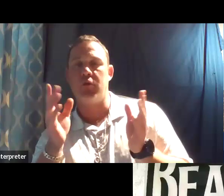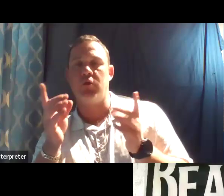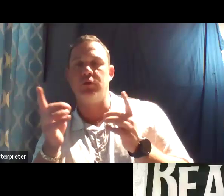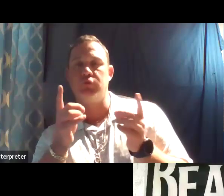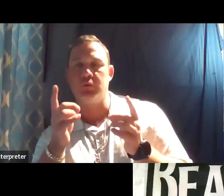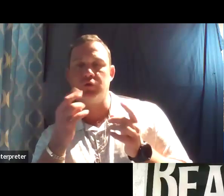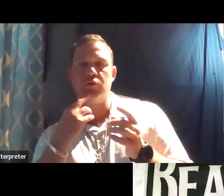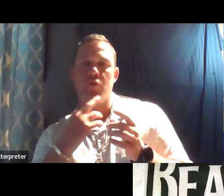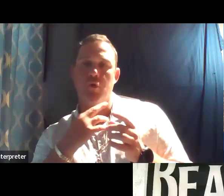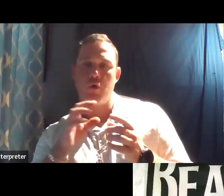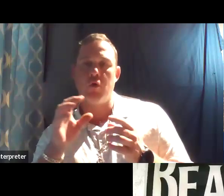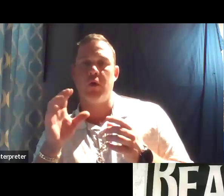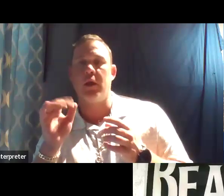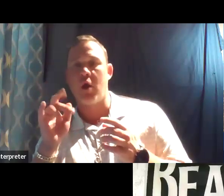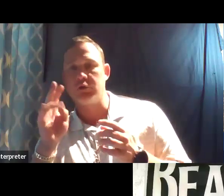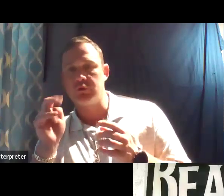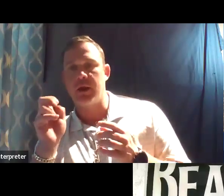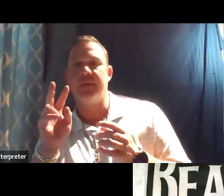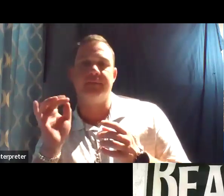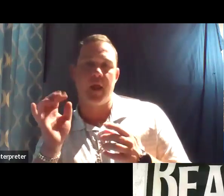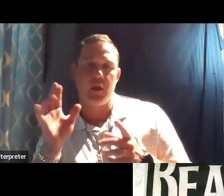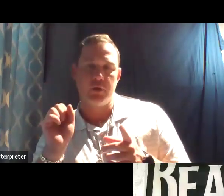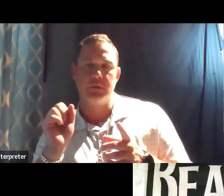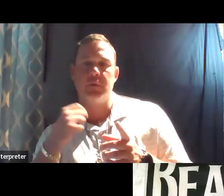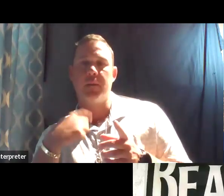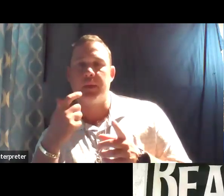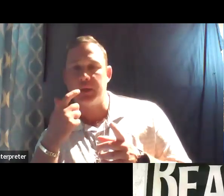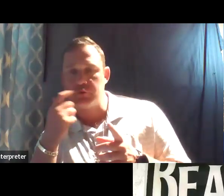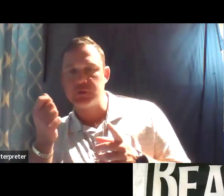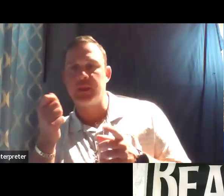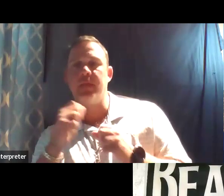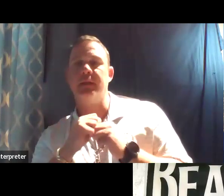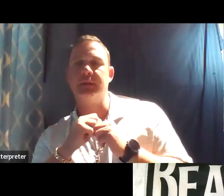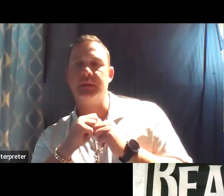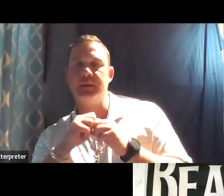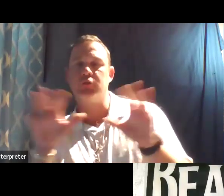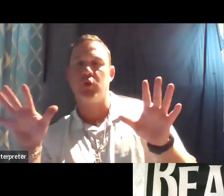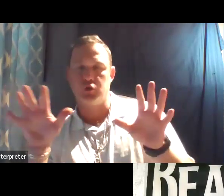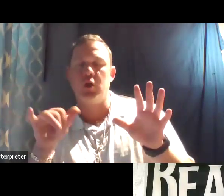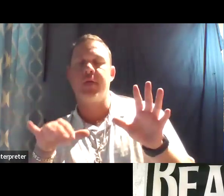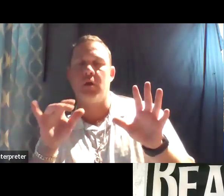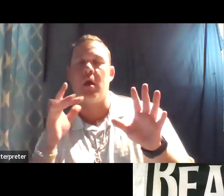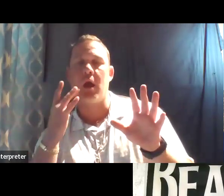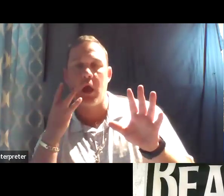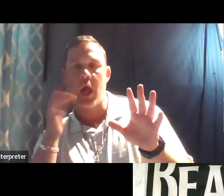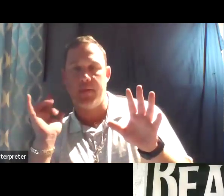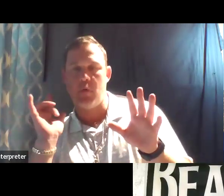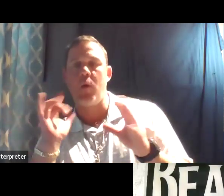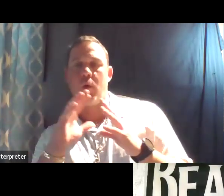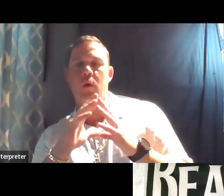rural, incarcerated, veterans, but I'm interested in the distribution all across California as